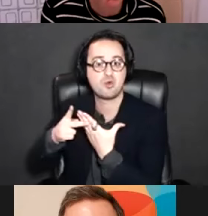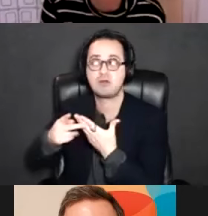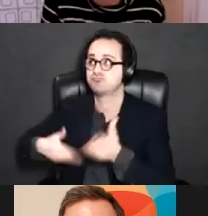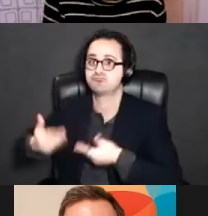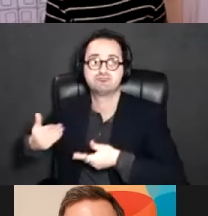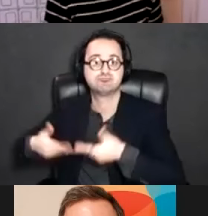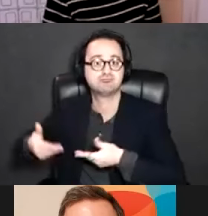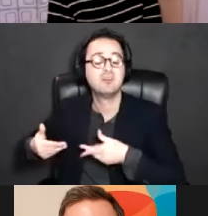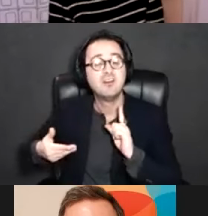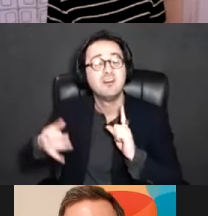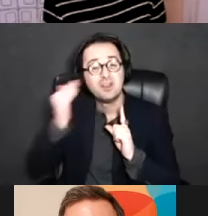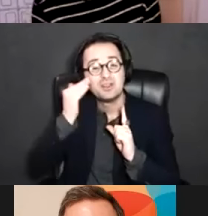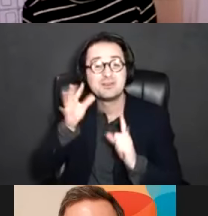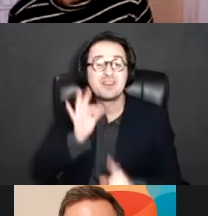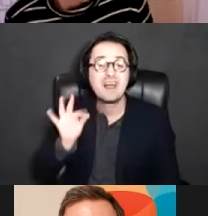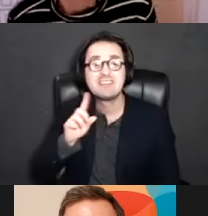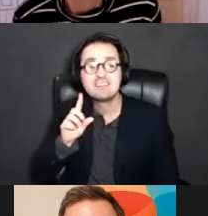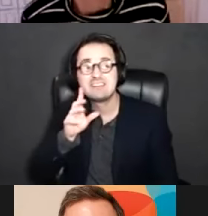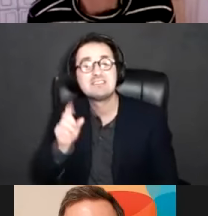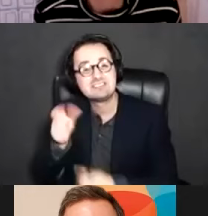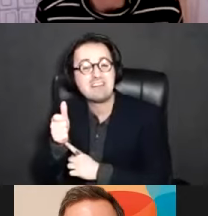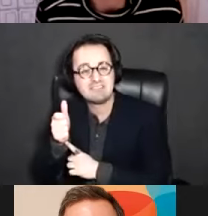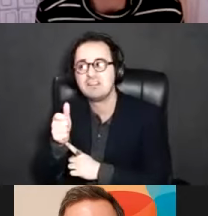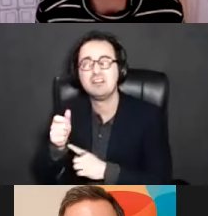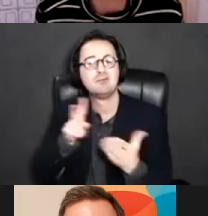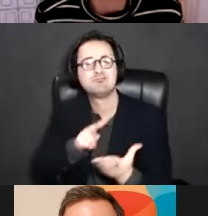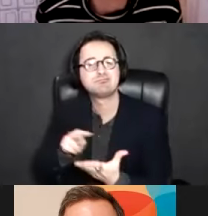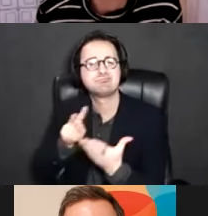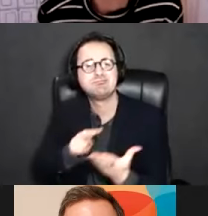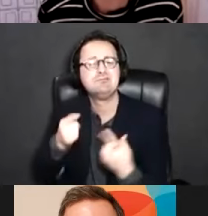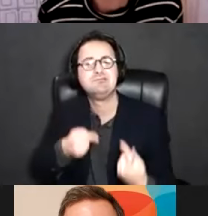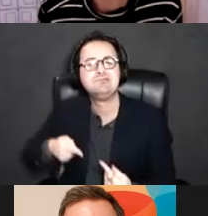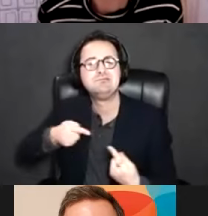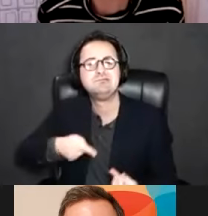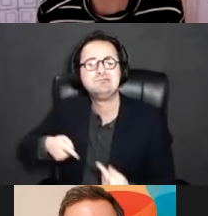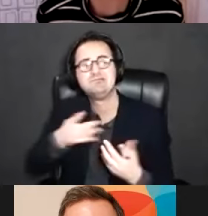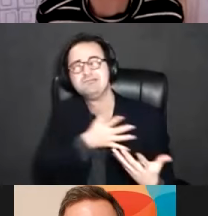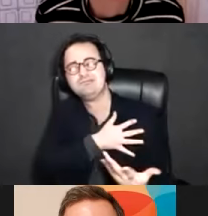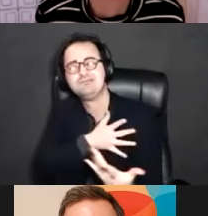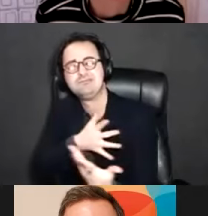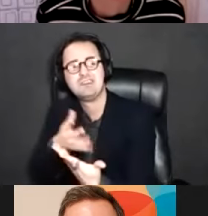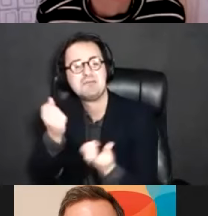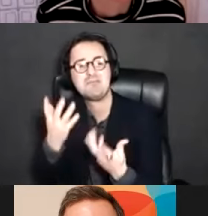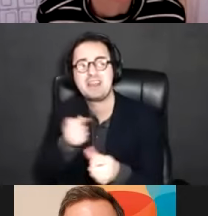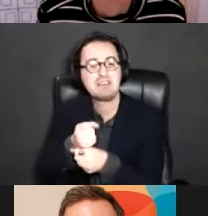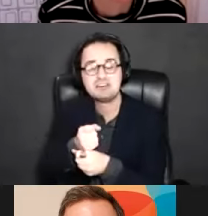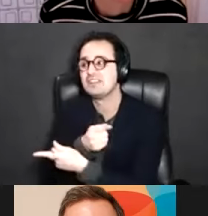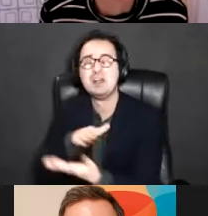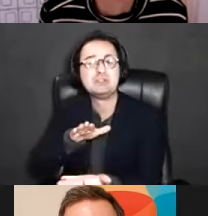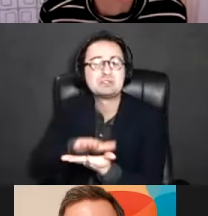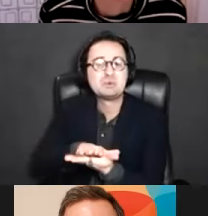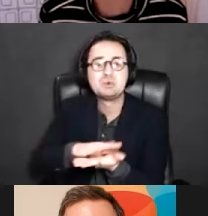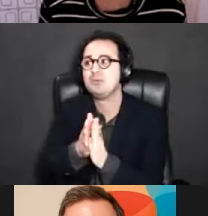imagine a 9 or 10-year-old kid who's been struggling reading for years, many of whom school has become a